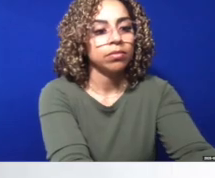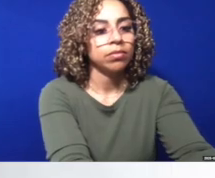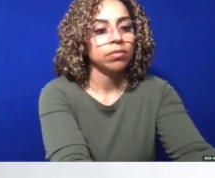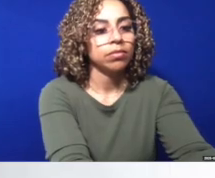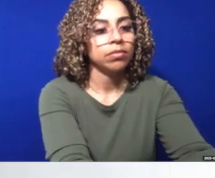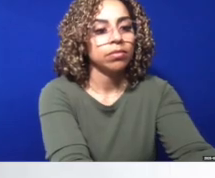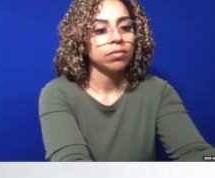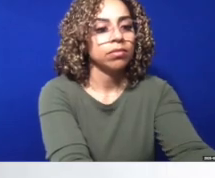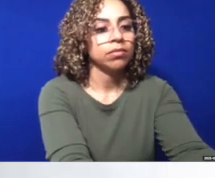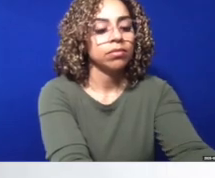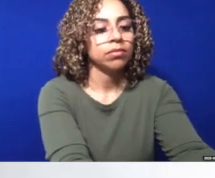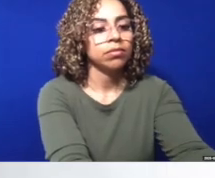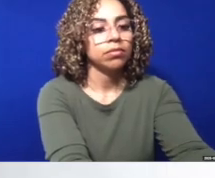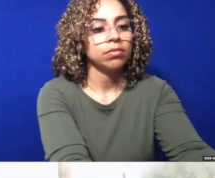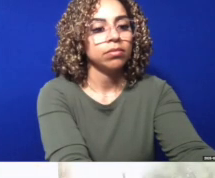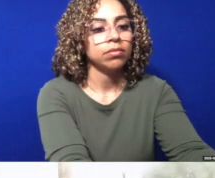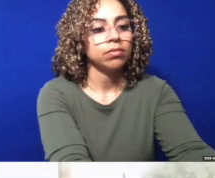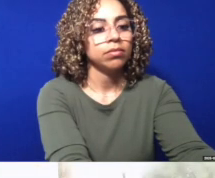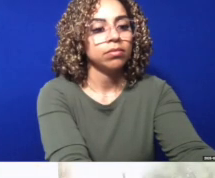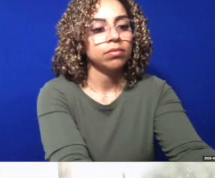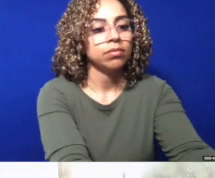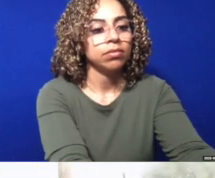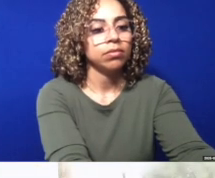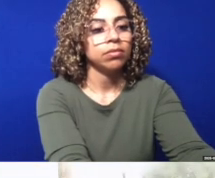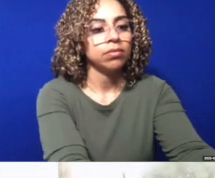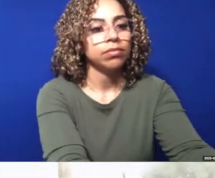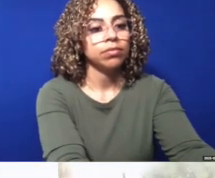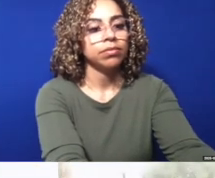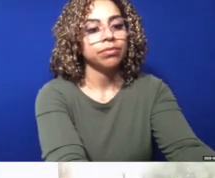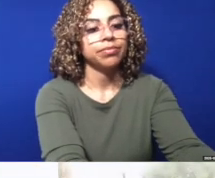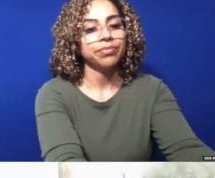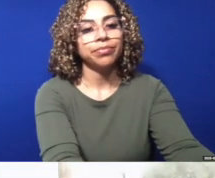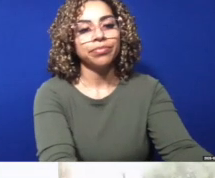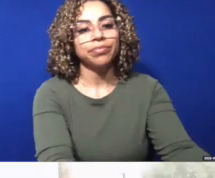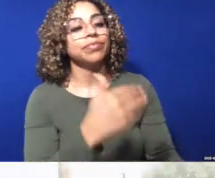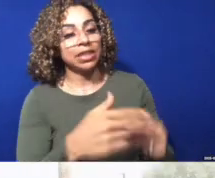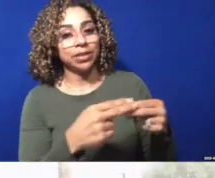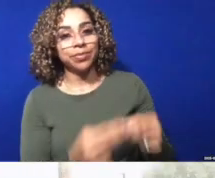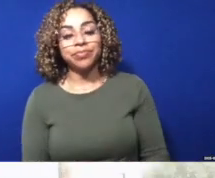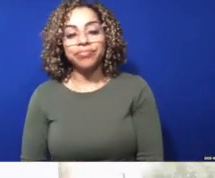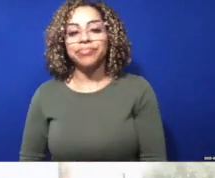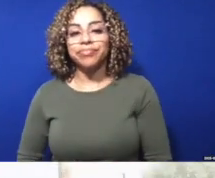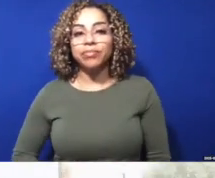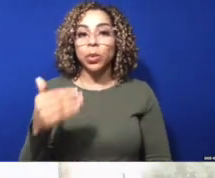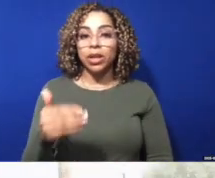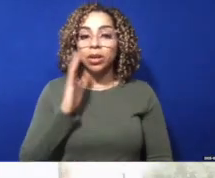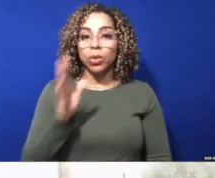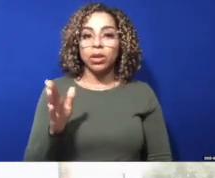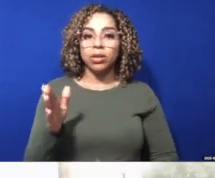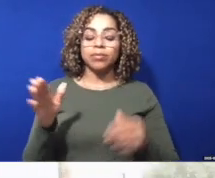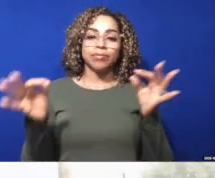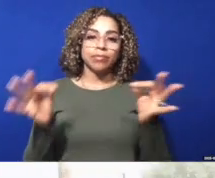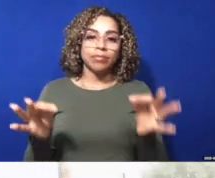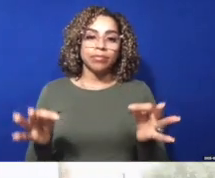Can we go to the next slide? Perfect, thank you. So up next, I'll provide an overview and